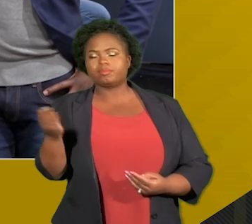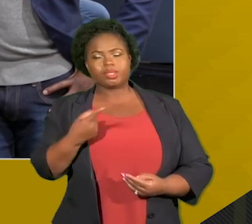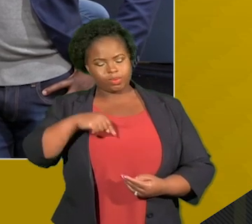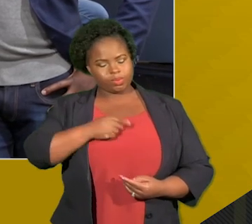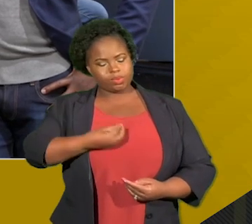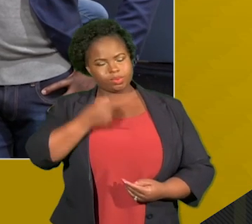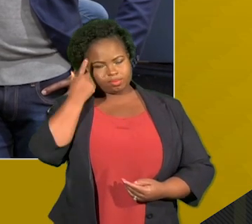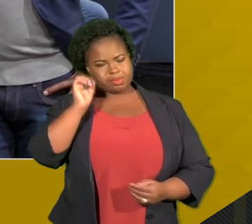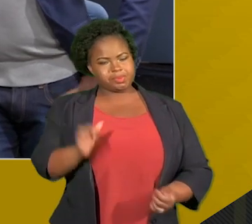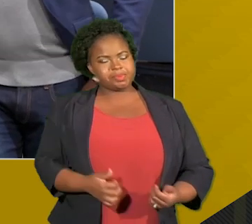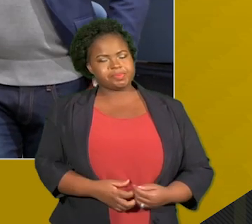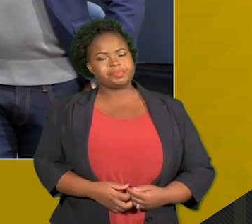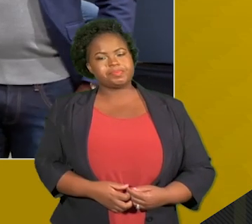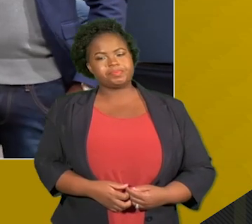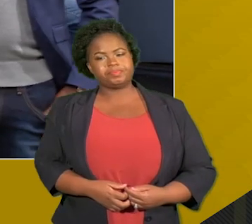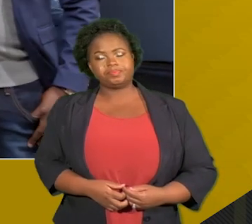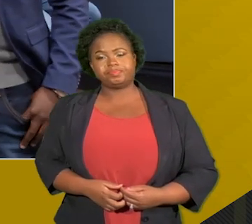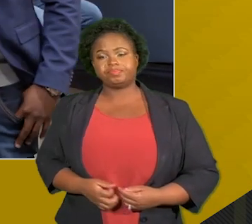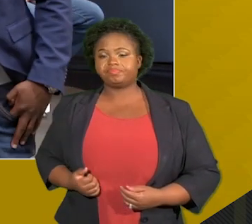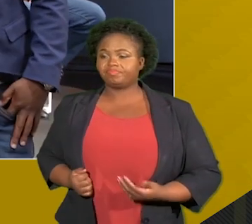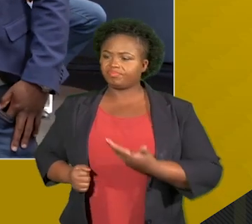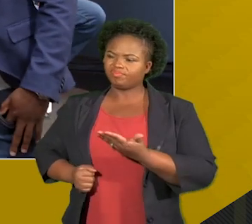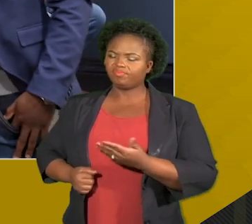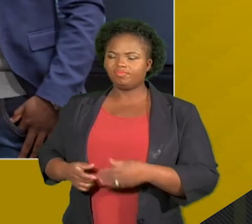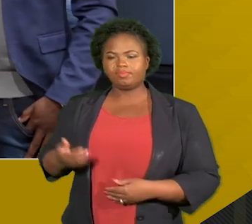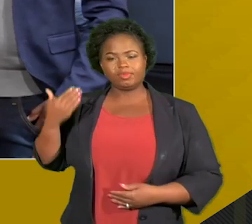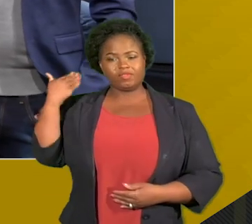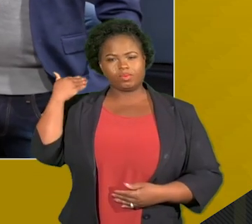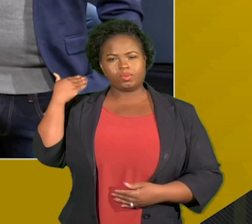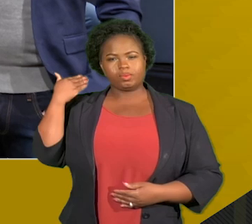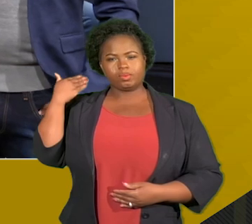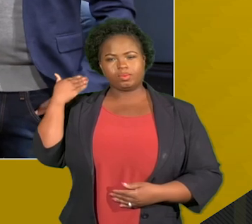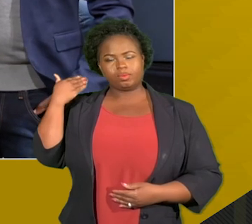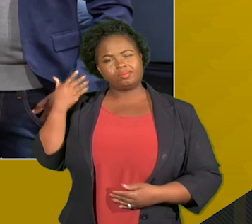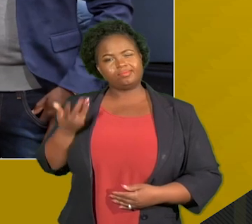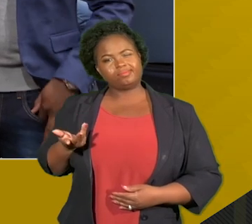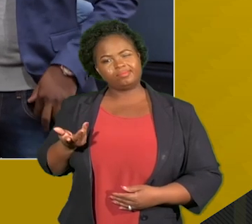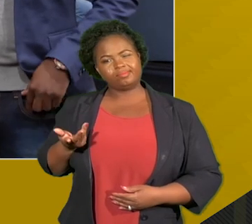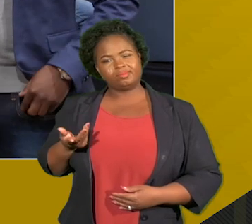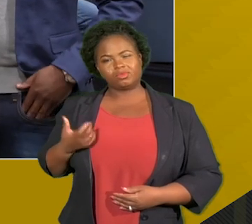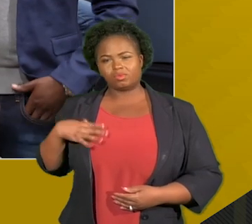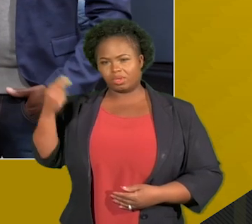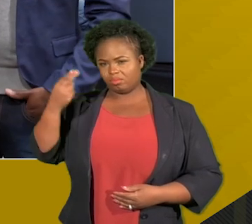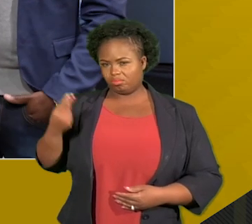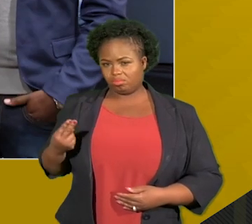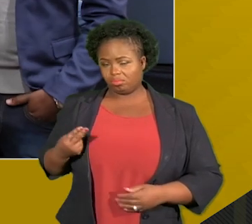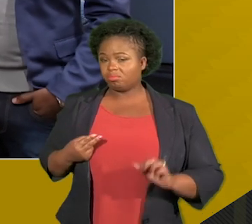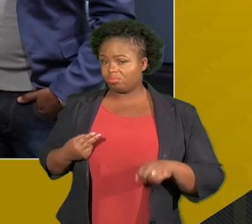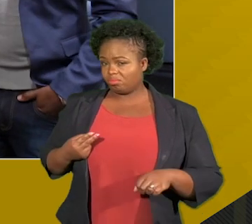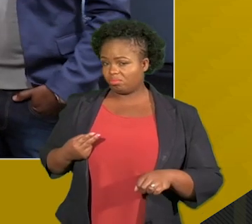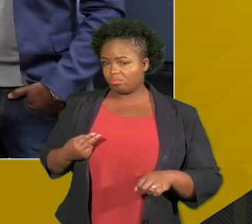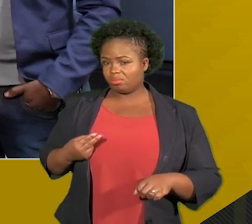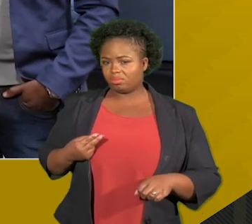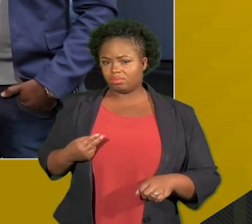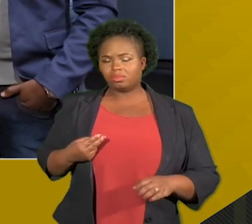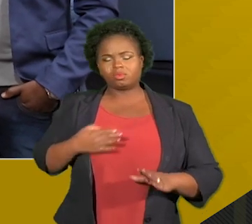not understanding yet art. So when at some point you wanted to maybe to ukudweba ne? Yeah. Now I